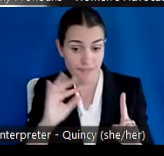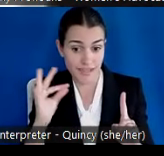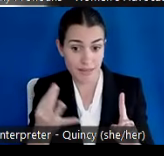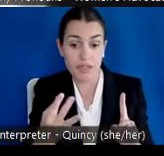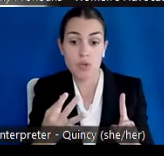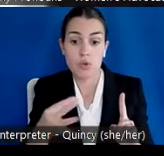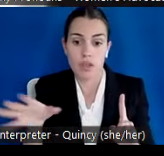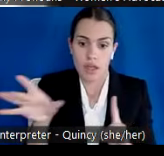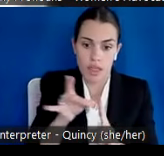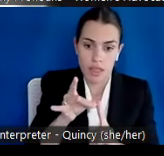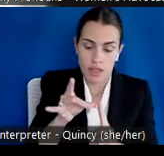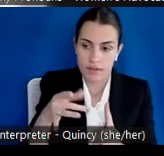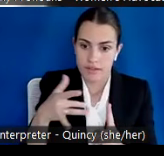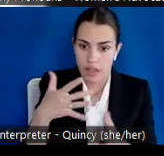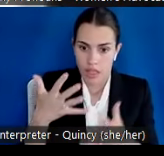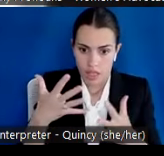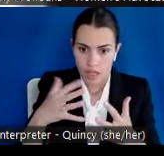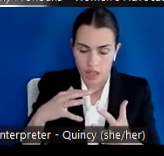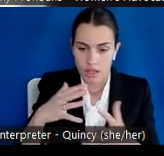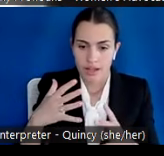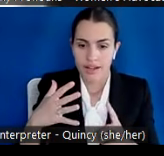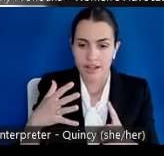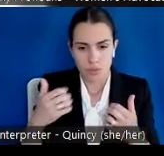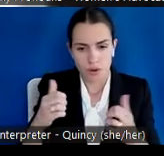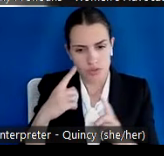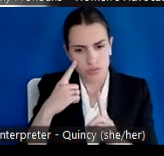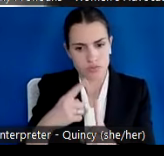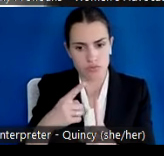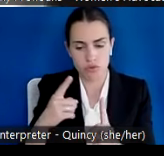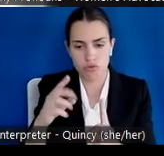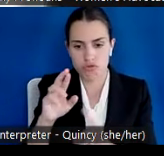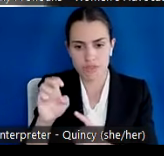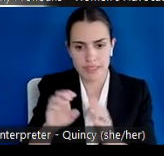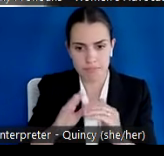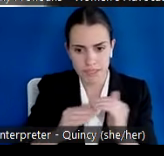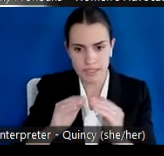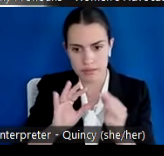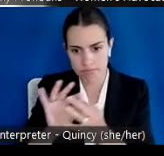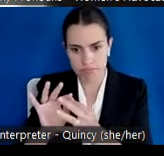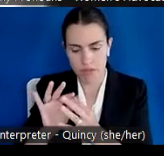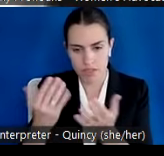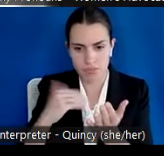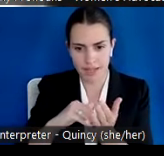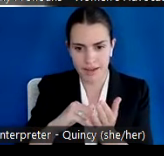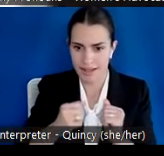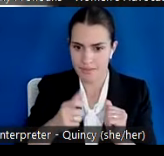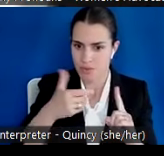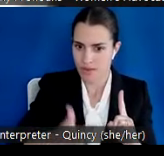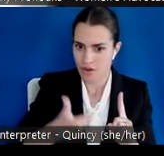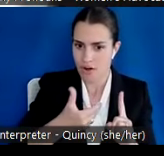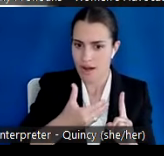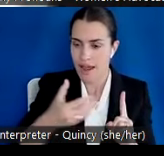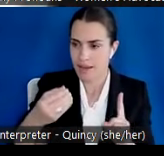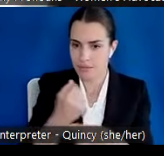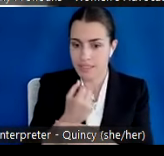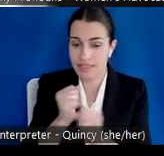try to rebuild the relationship to get to a place where not only do they feel safe to be themselves, but also do they feel safe